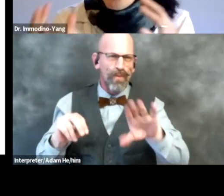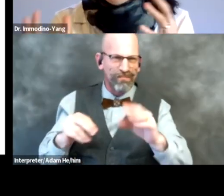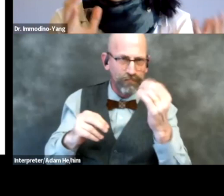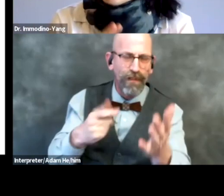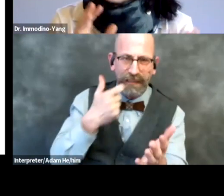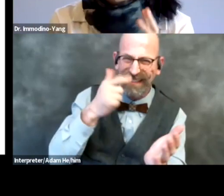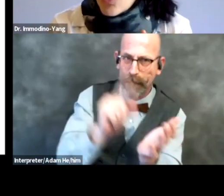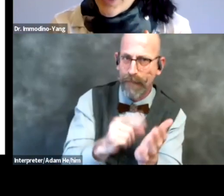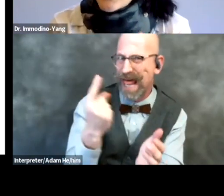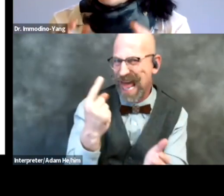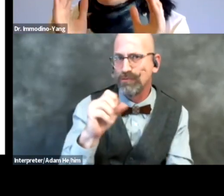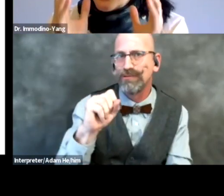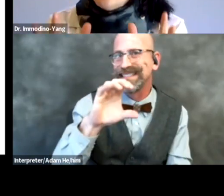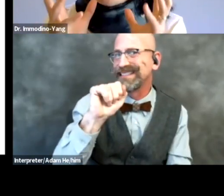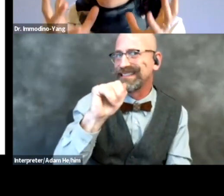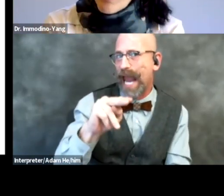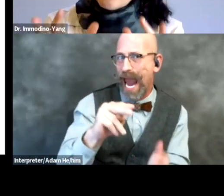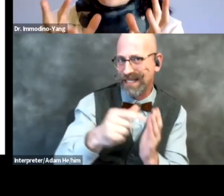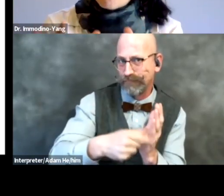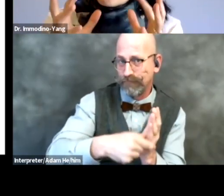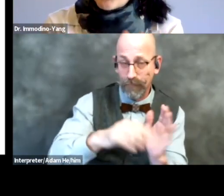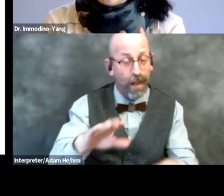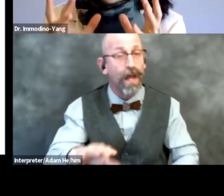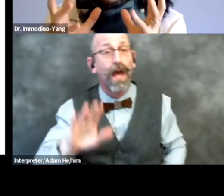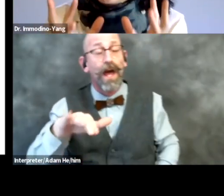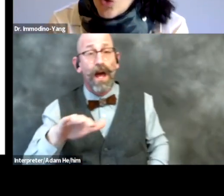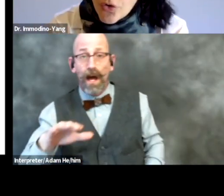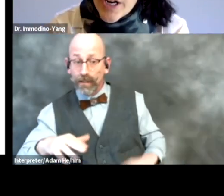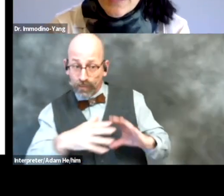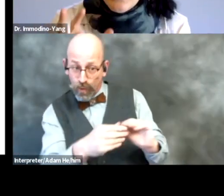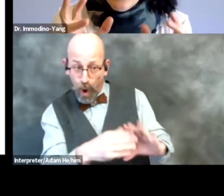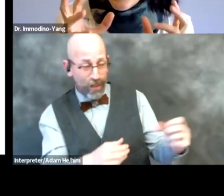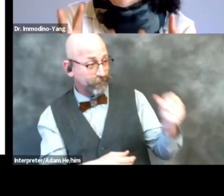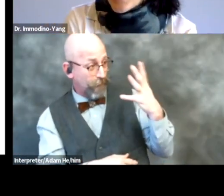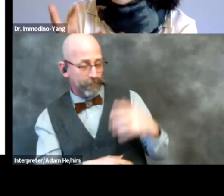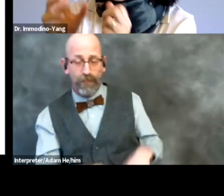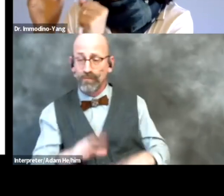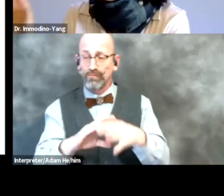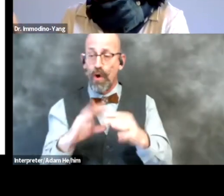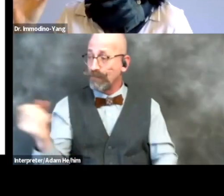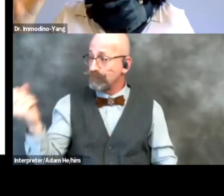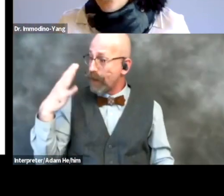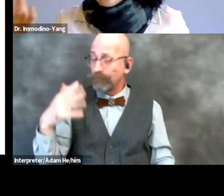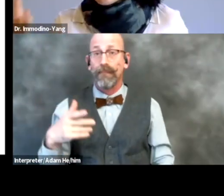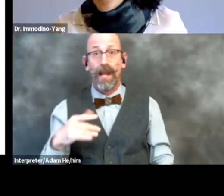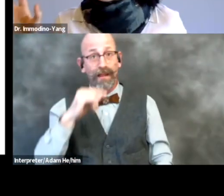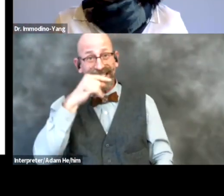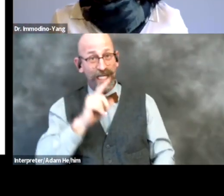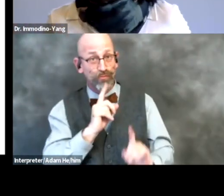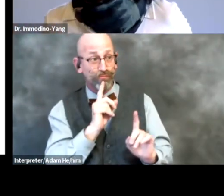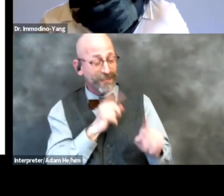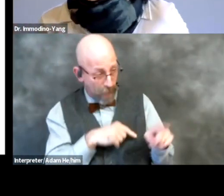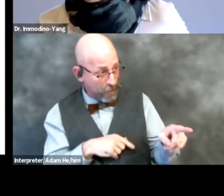where story by story, the kid's response to a particular story allows us to predict for